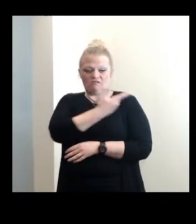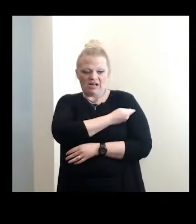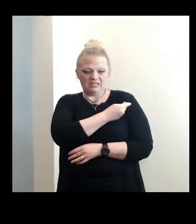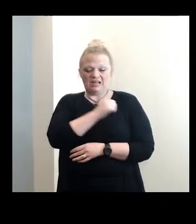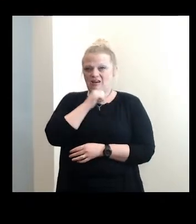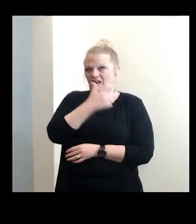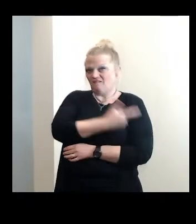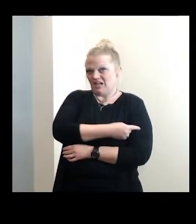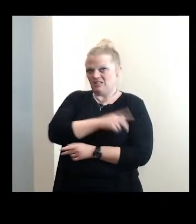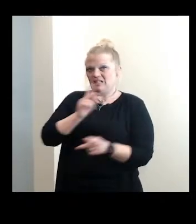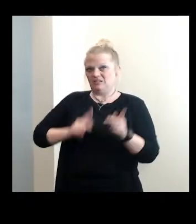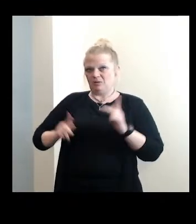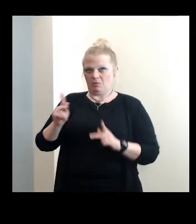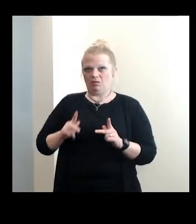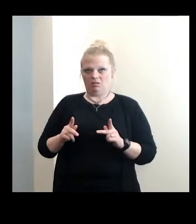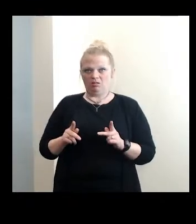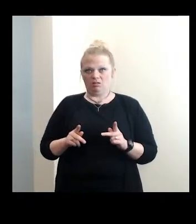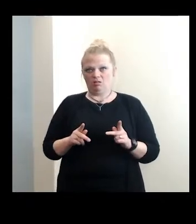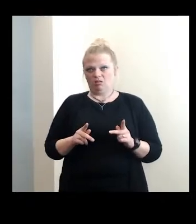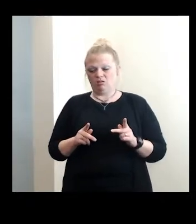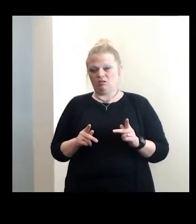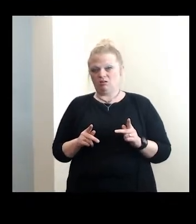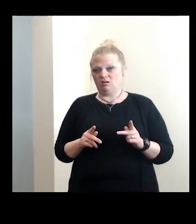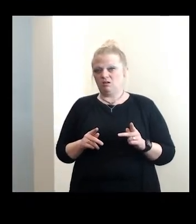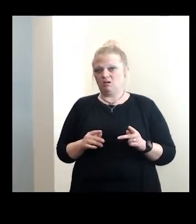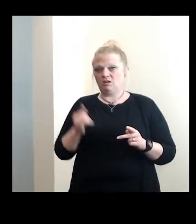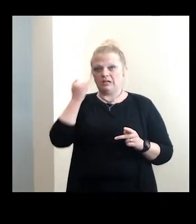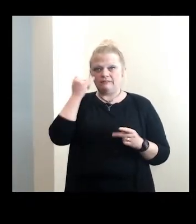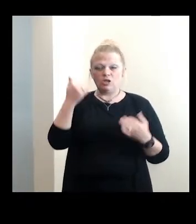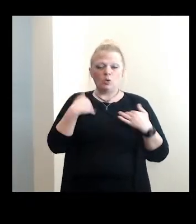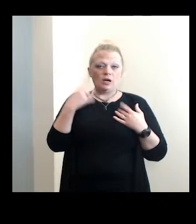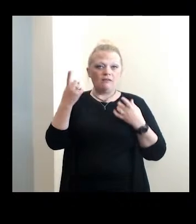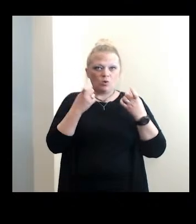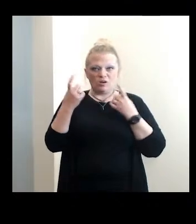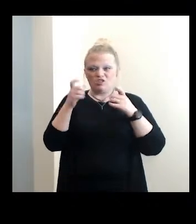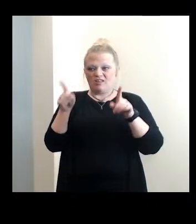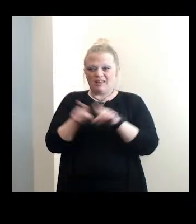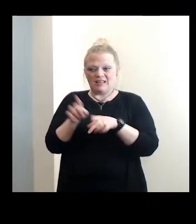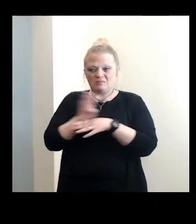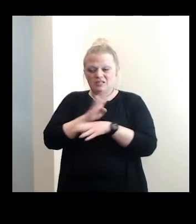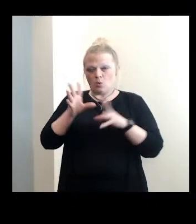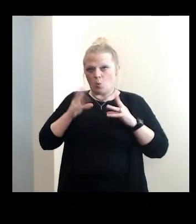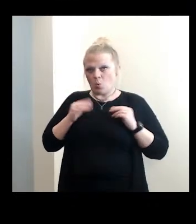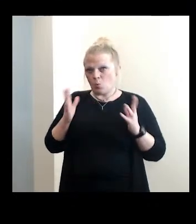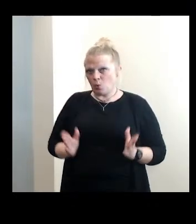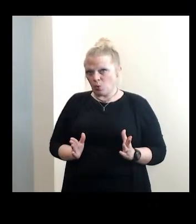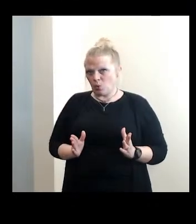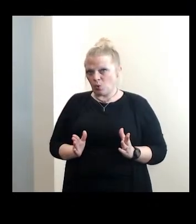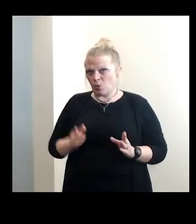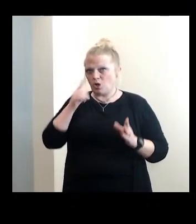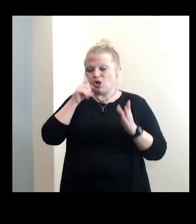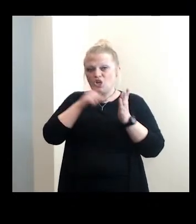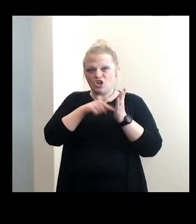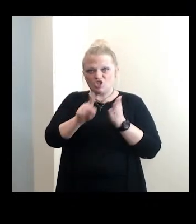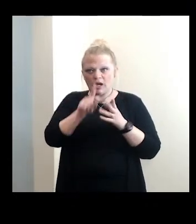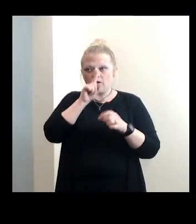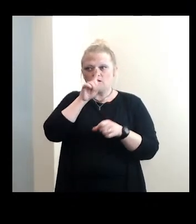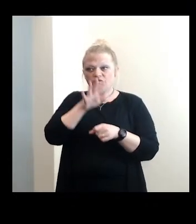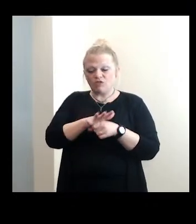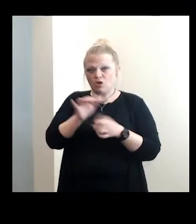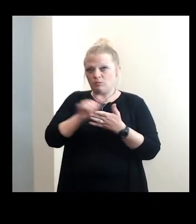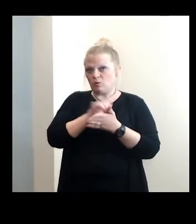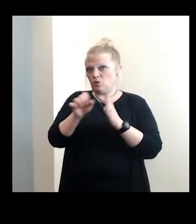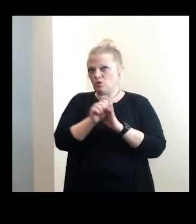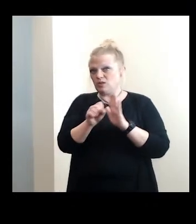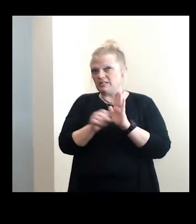and unvaccinated individuals. And if you have questions as a business owner, you should check and confirm the New York